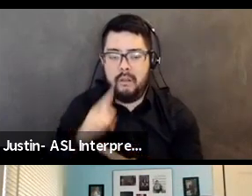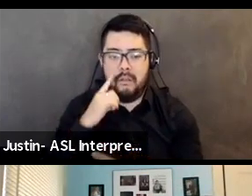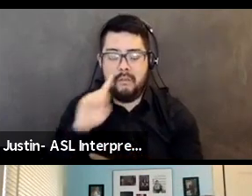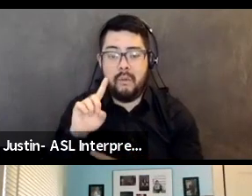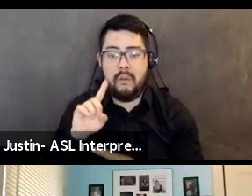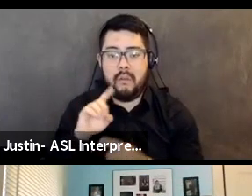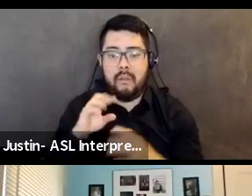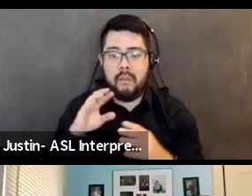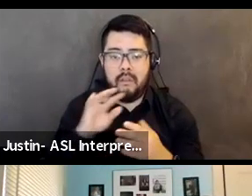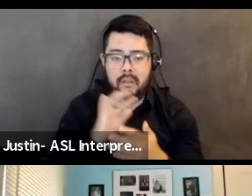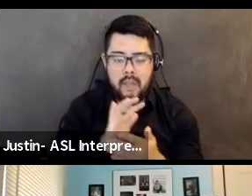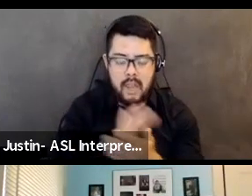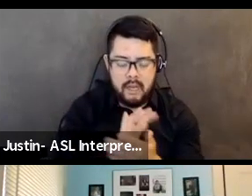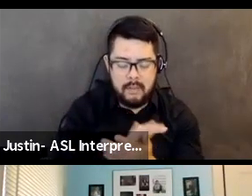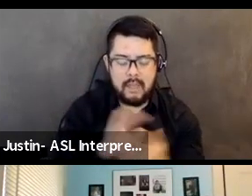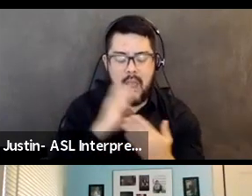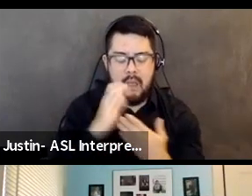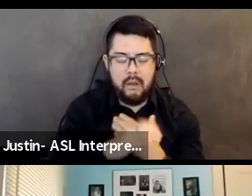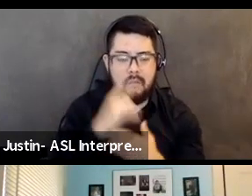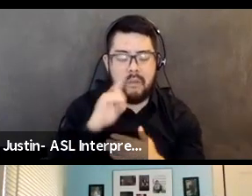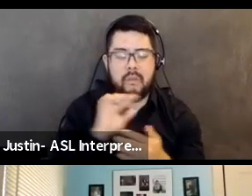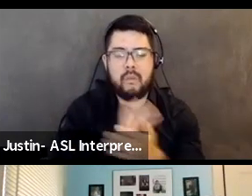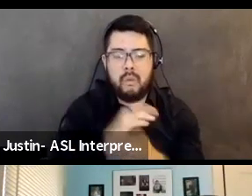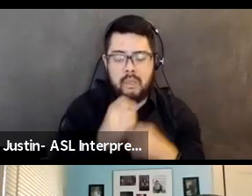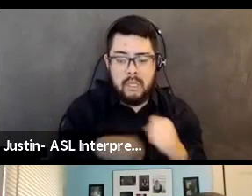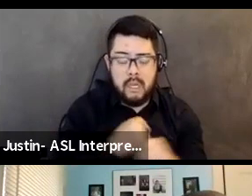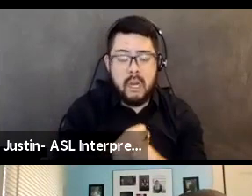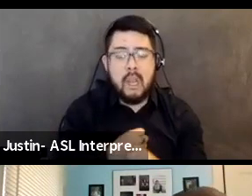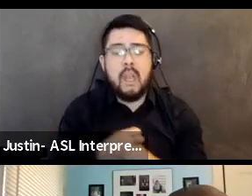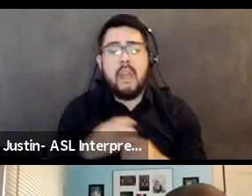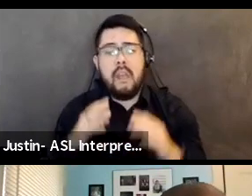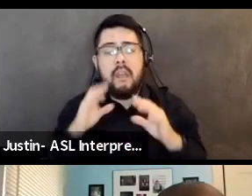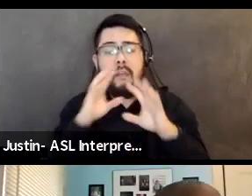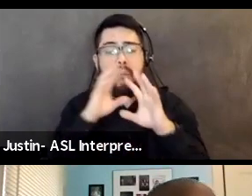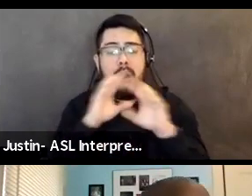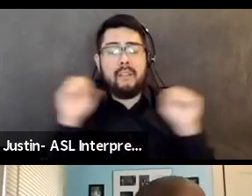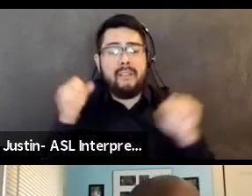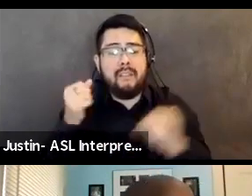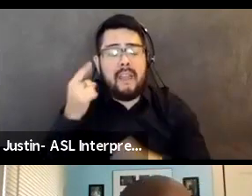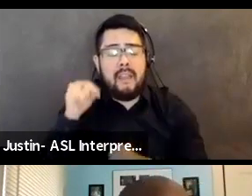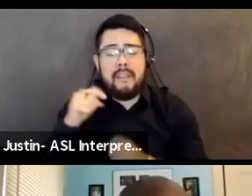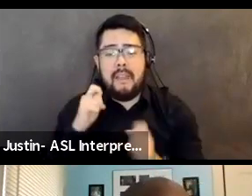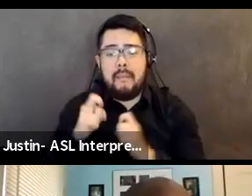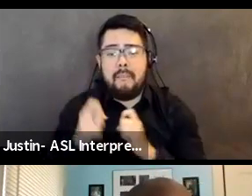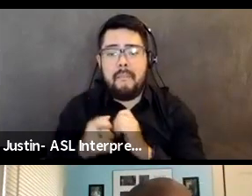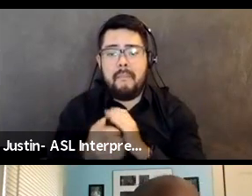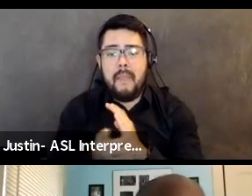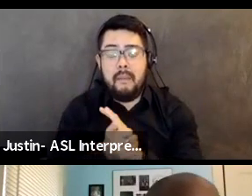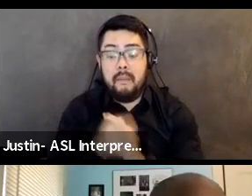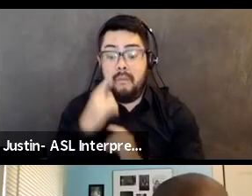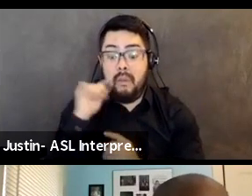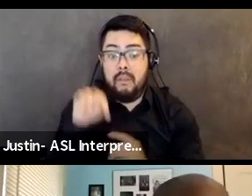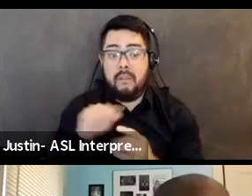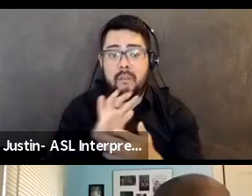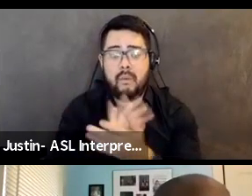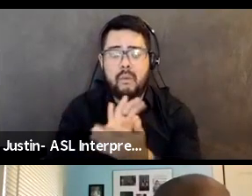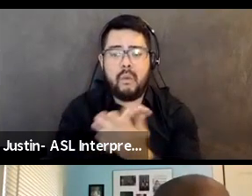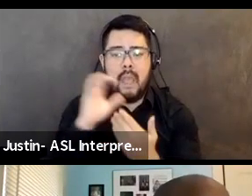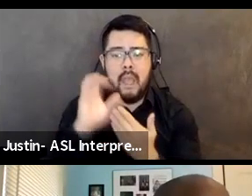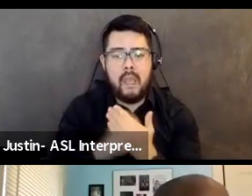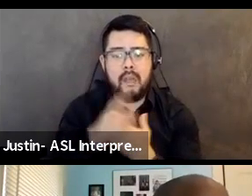the 2021 school year and mr president this amendment to the school calendar will add the